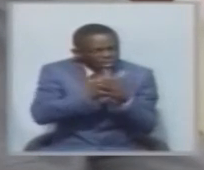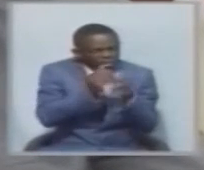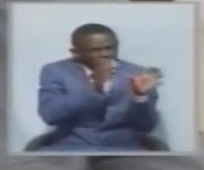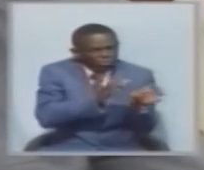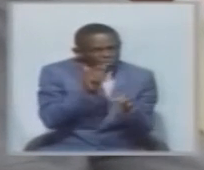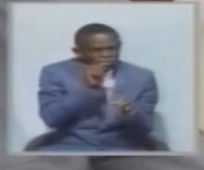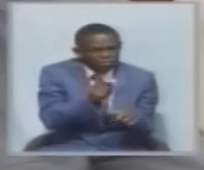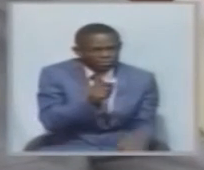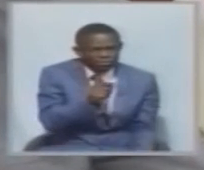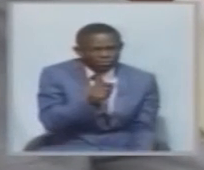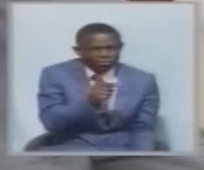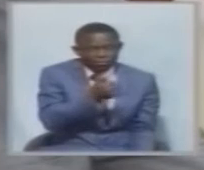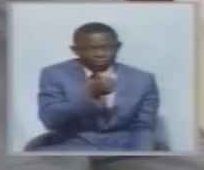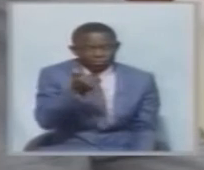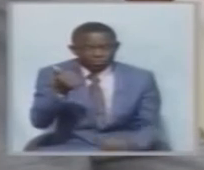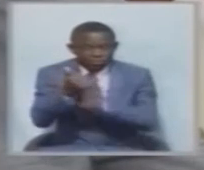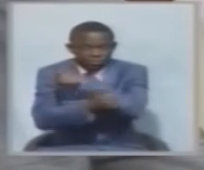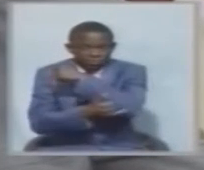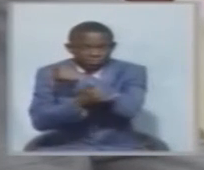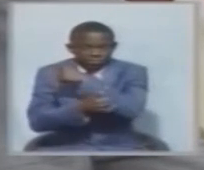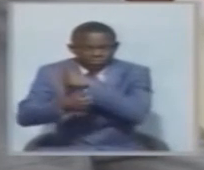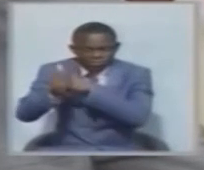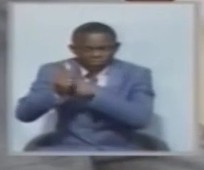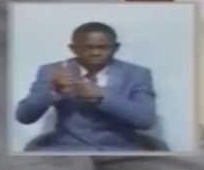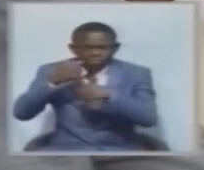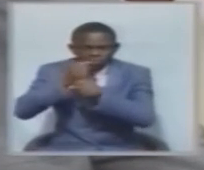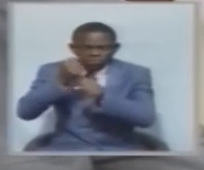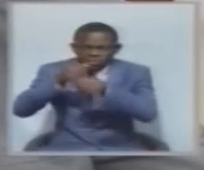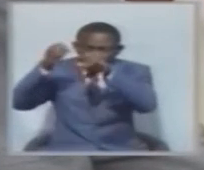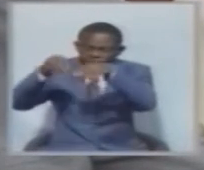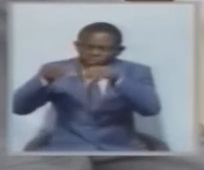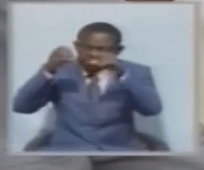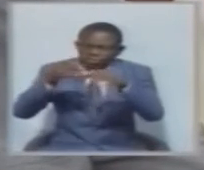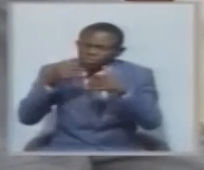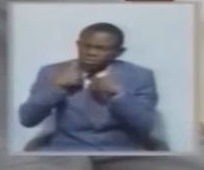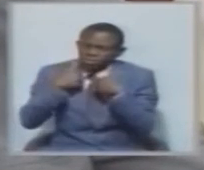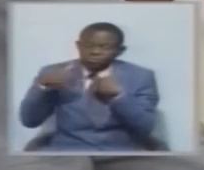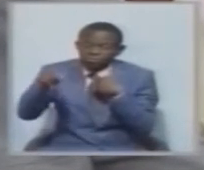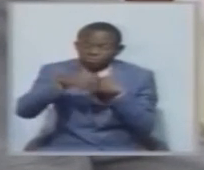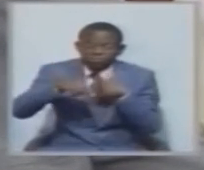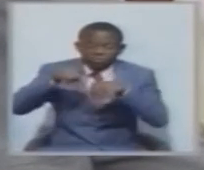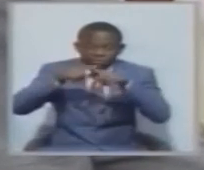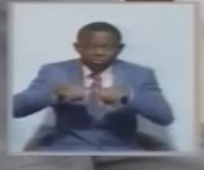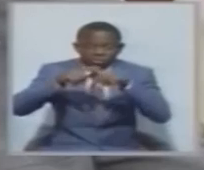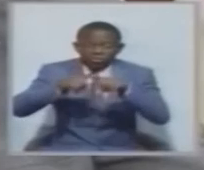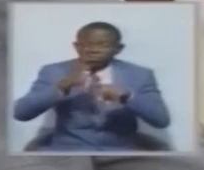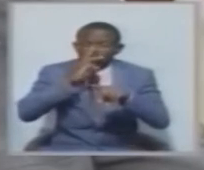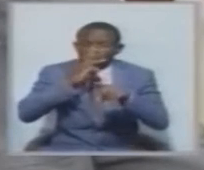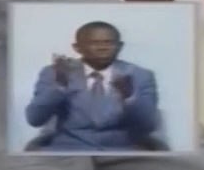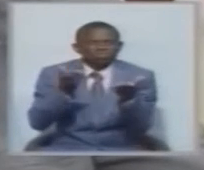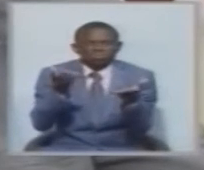been able to generate power apart from looking at hydro, which we've relied on since